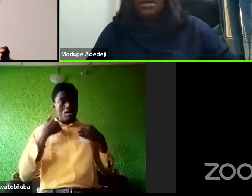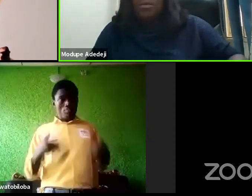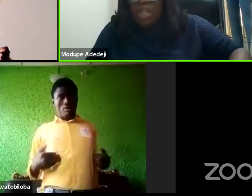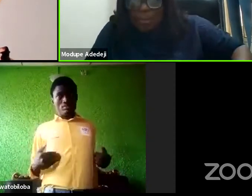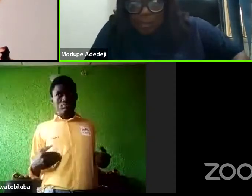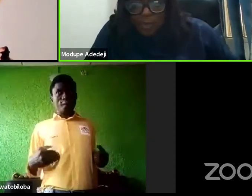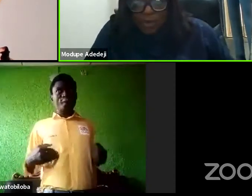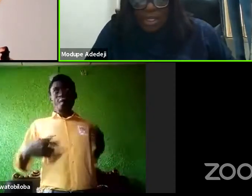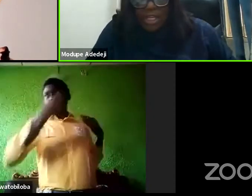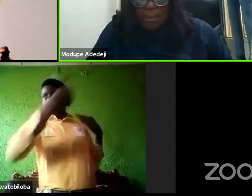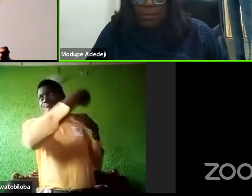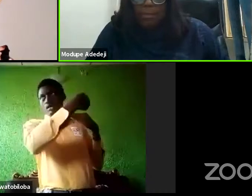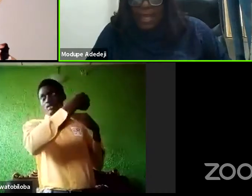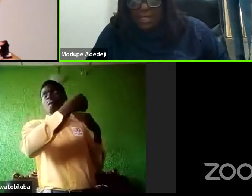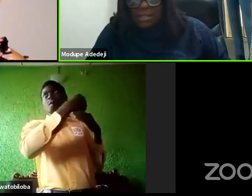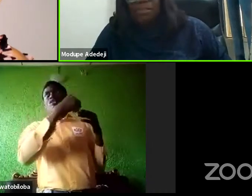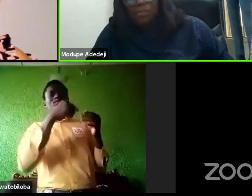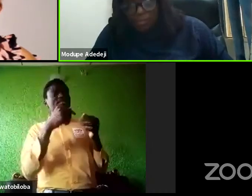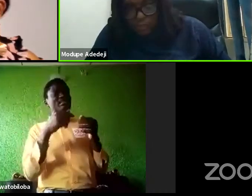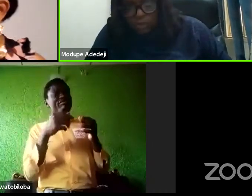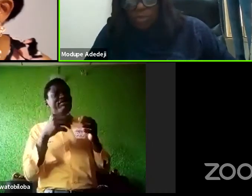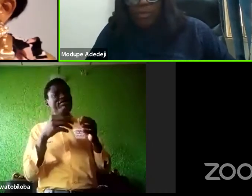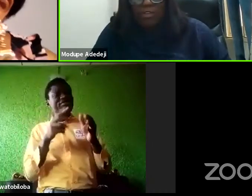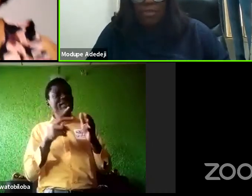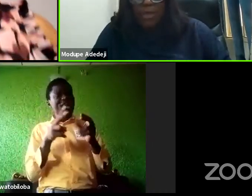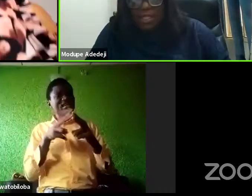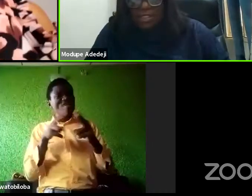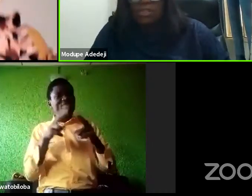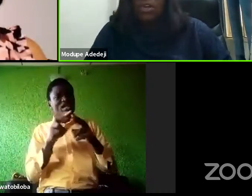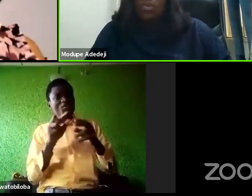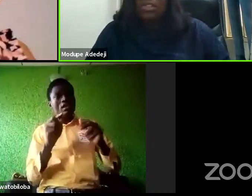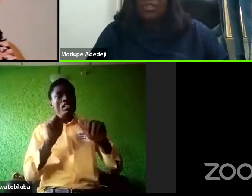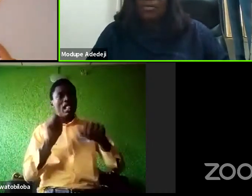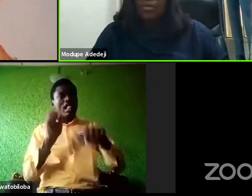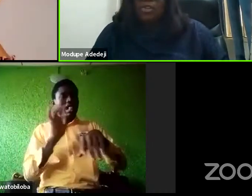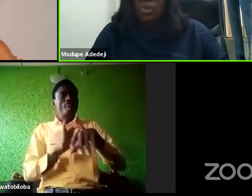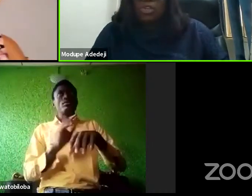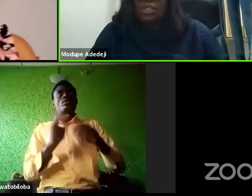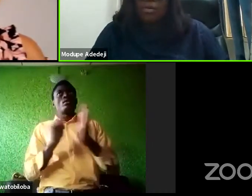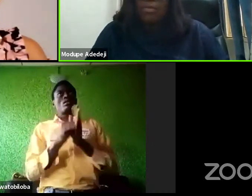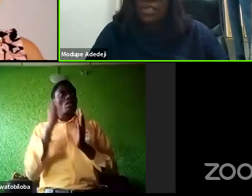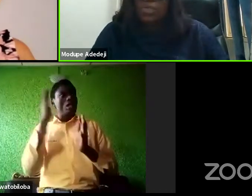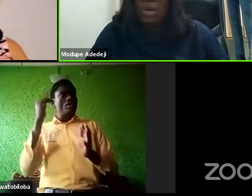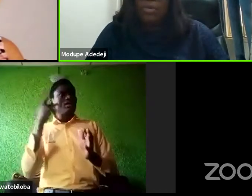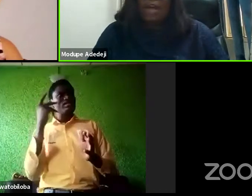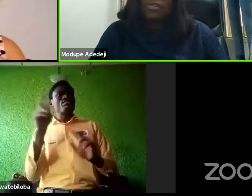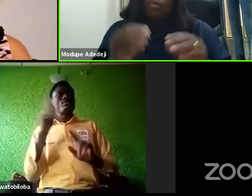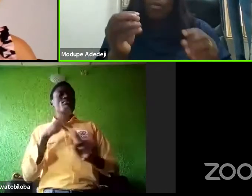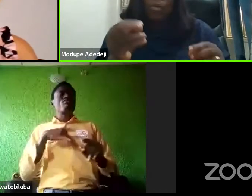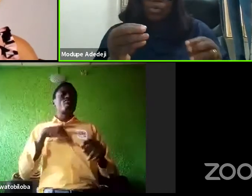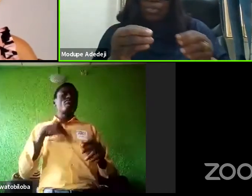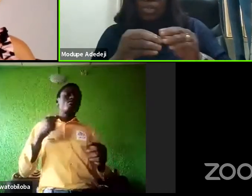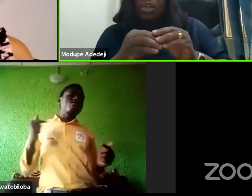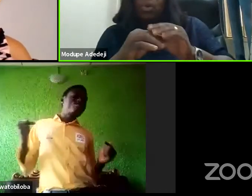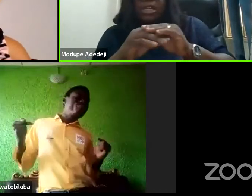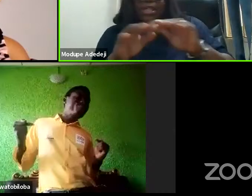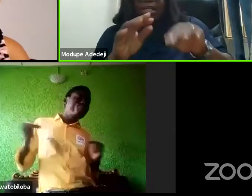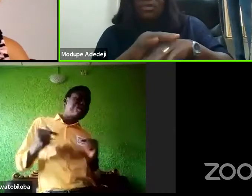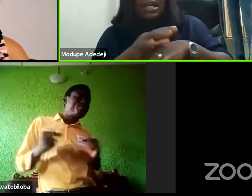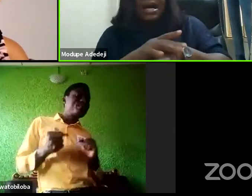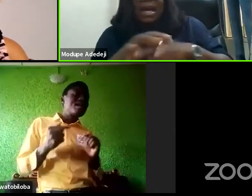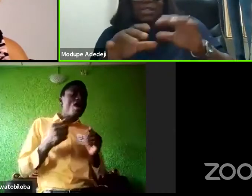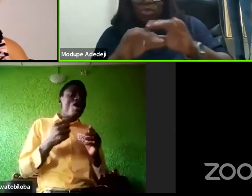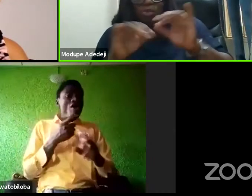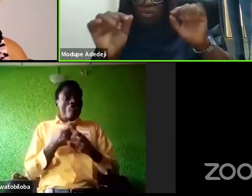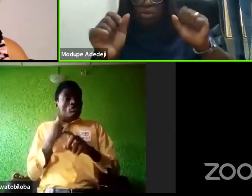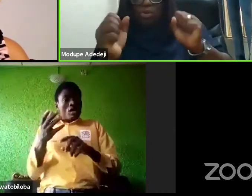all that. Hip pains, pelvic pains. Those are some of the places where we have small bones located.